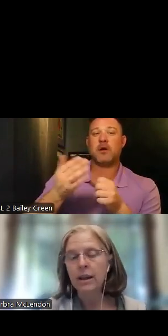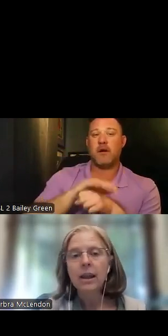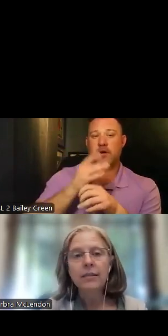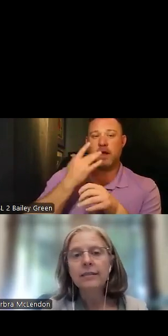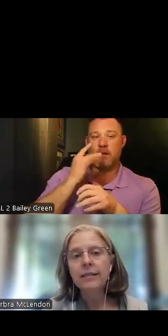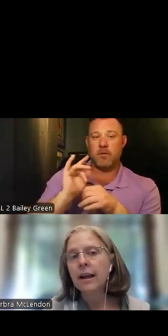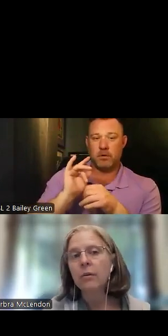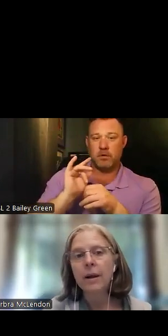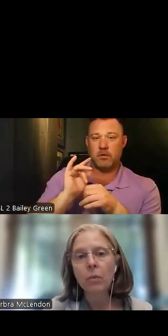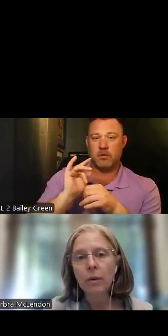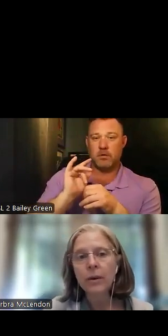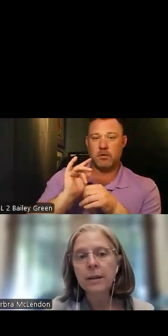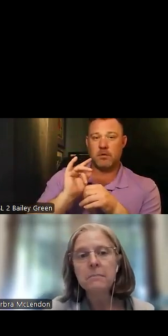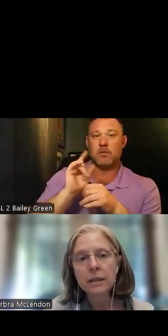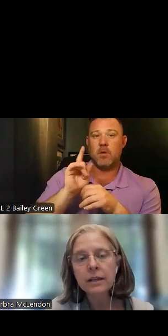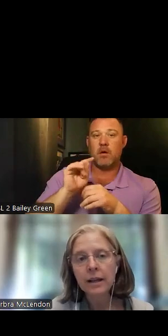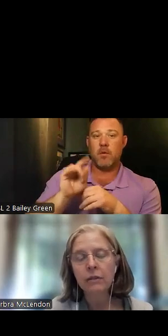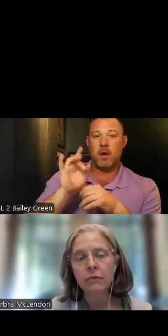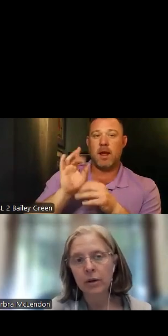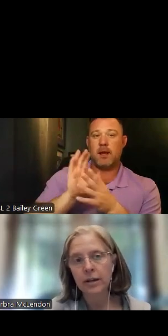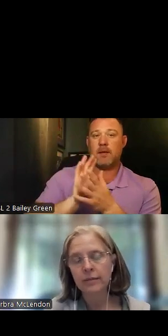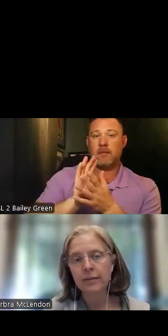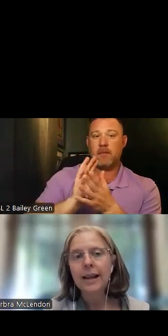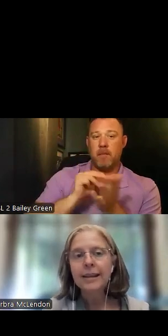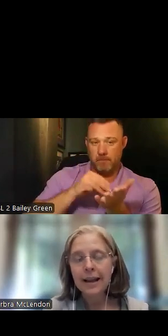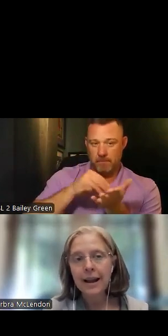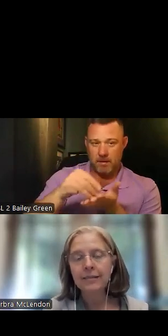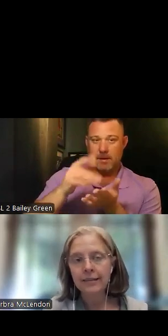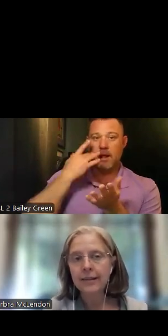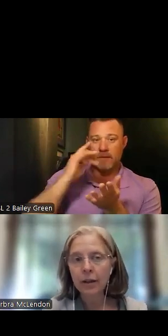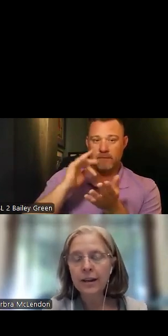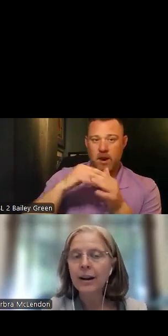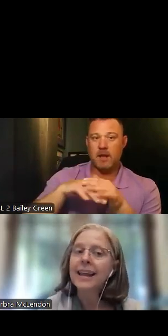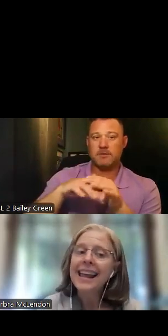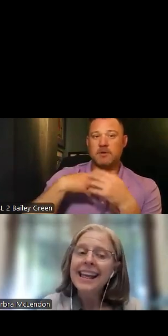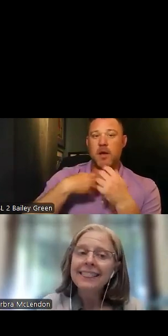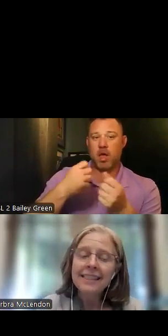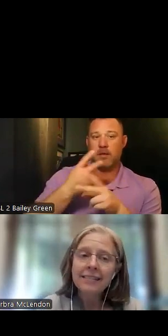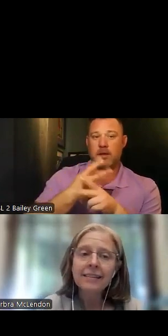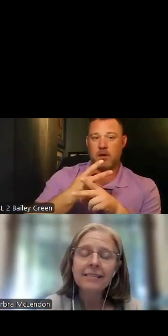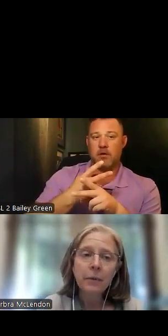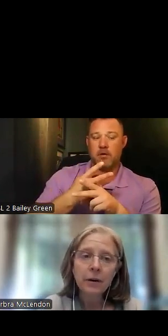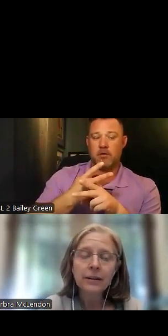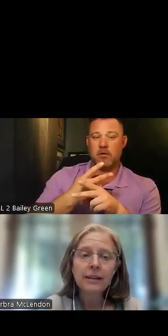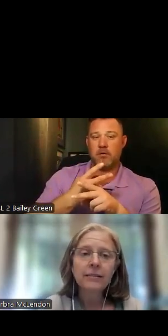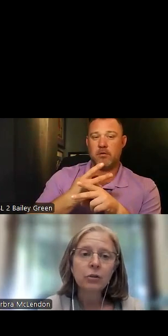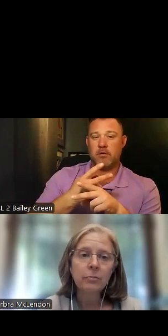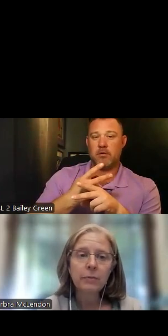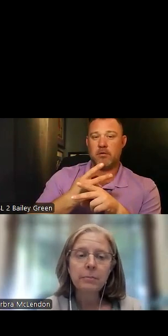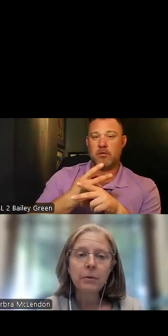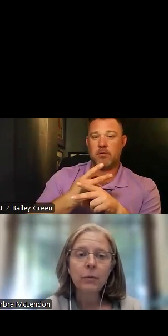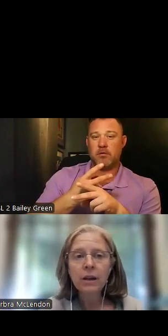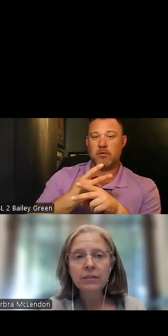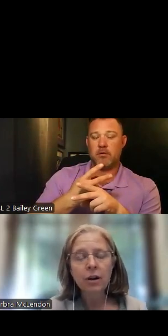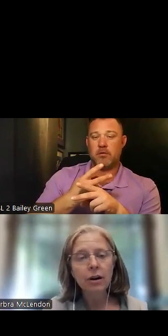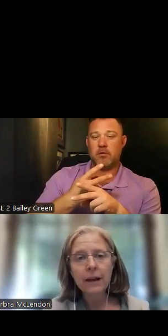California. And this is how about 1.8 million Californians get access to healthcare. And this is in part, at least, the group of